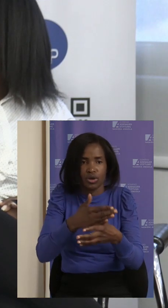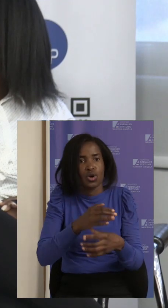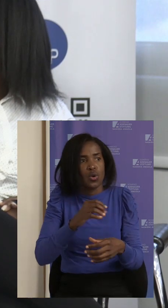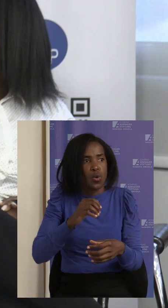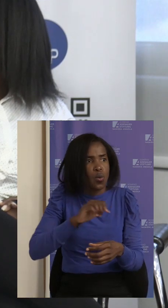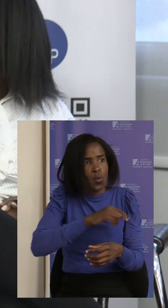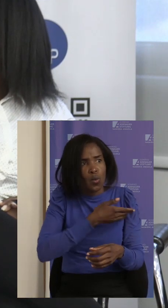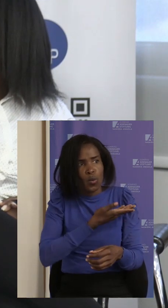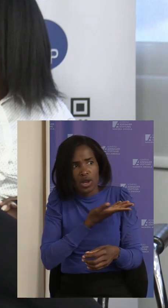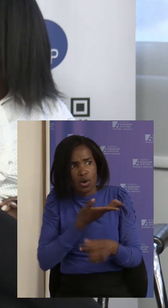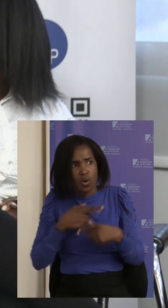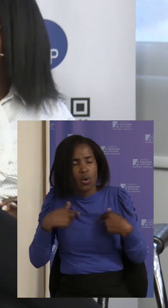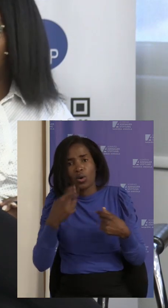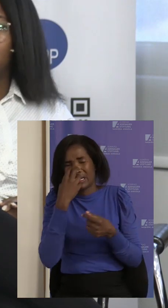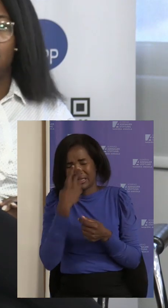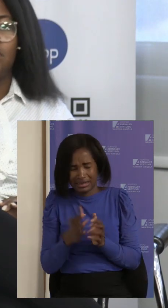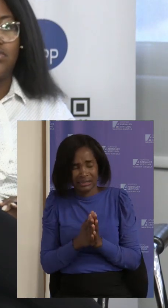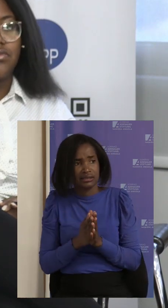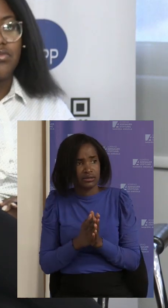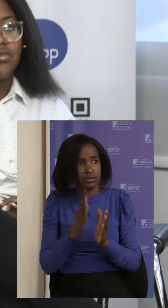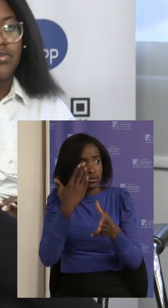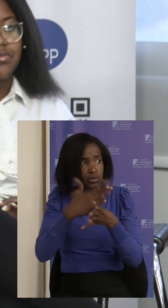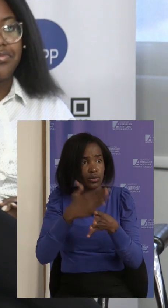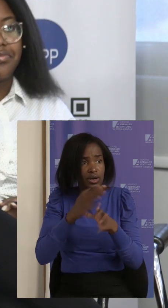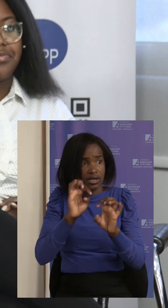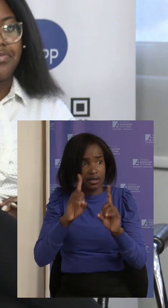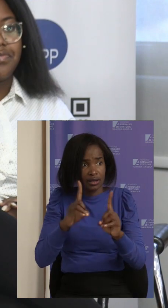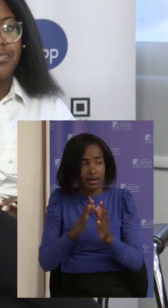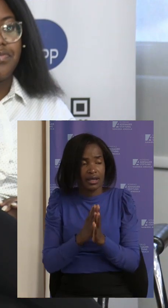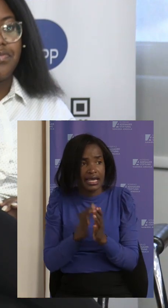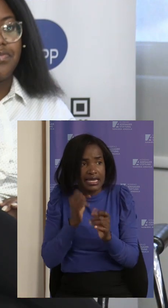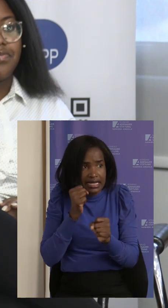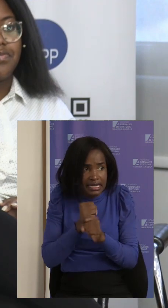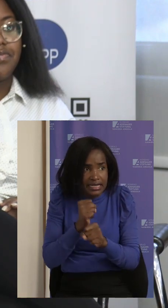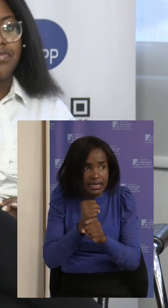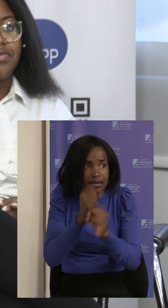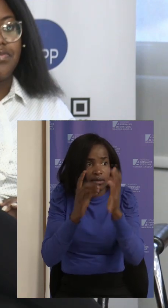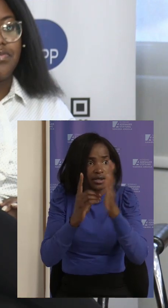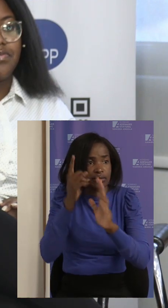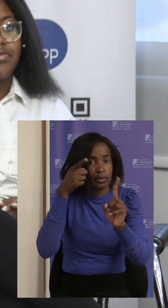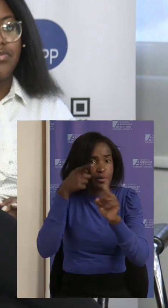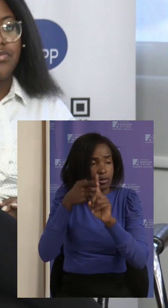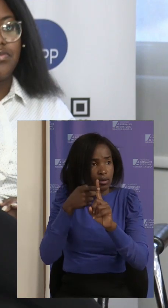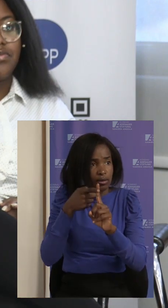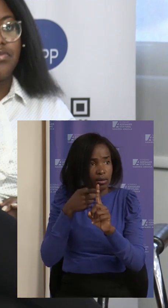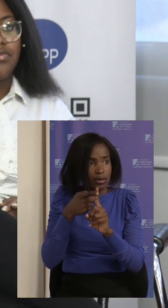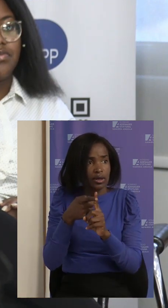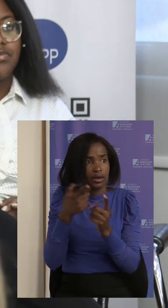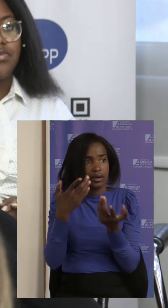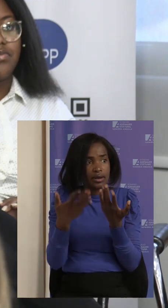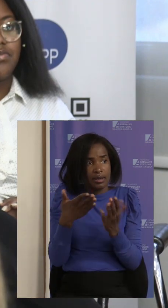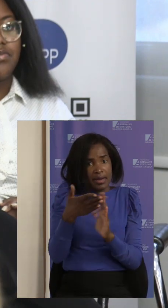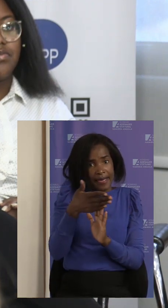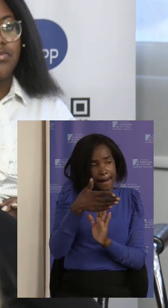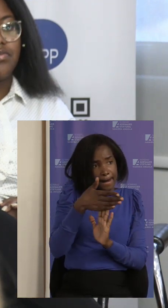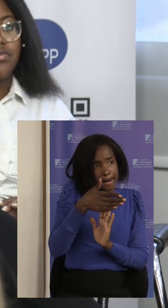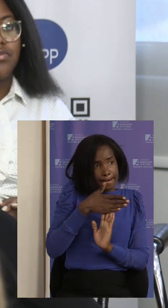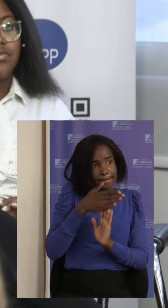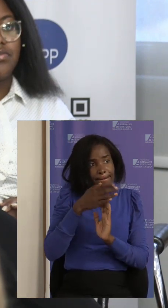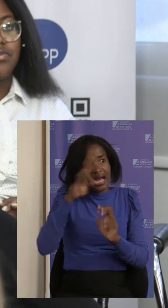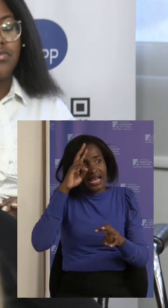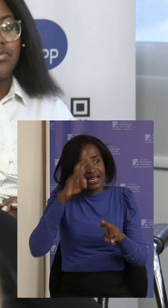realize, us in education, that the Sustainable Development Goals, that is preserving our